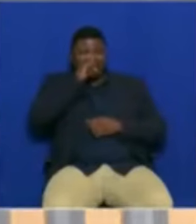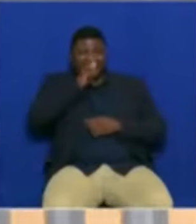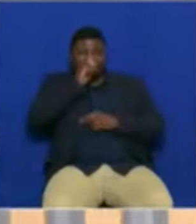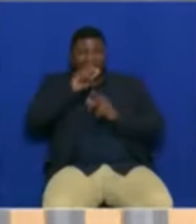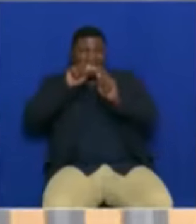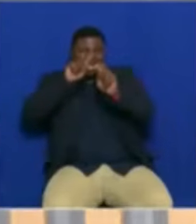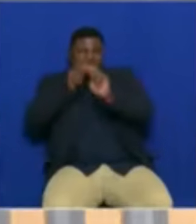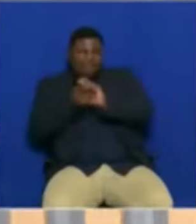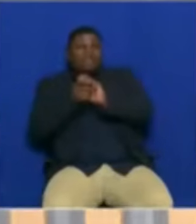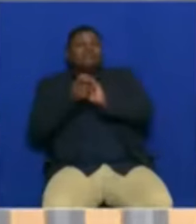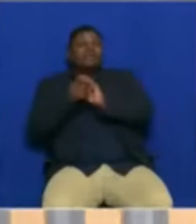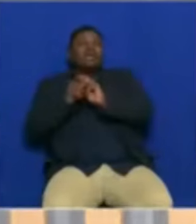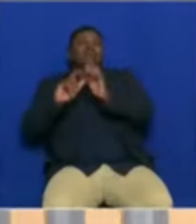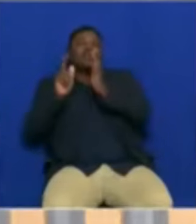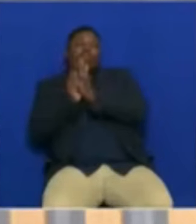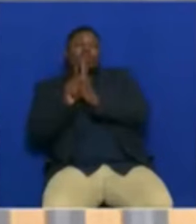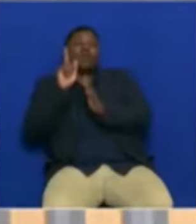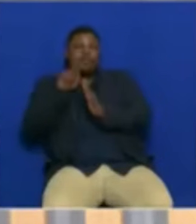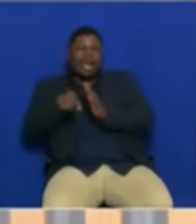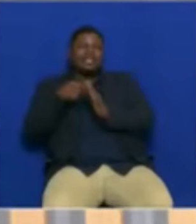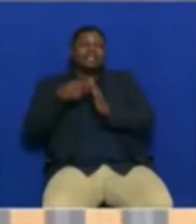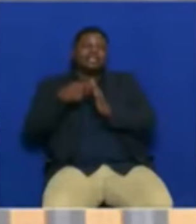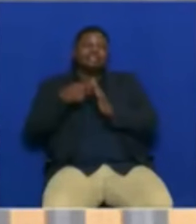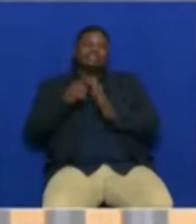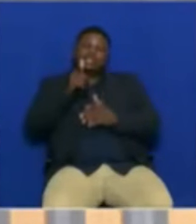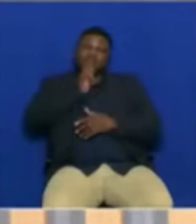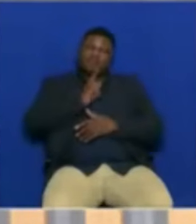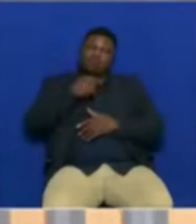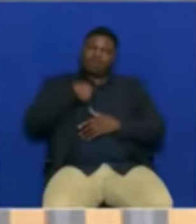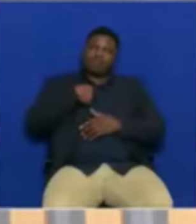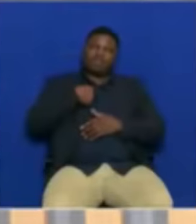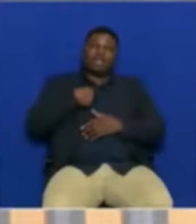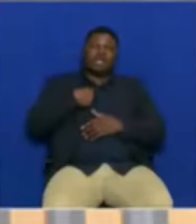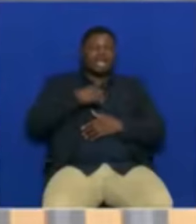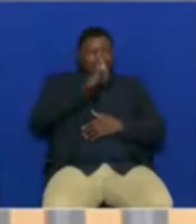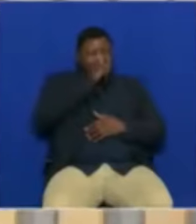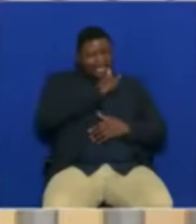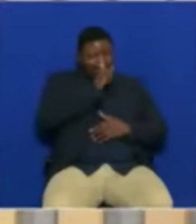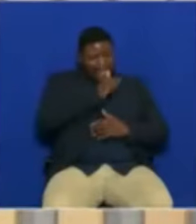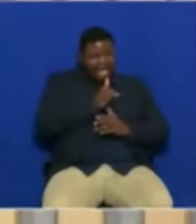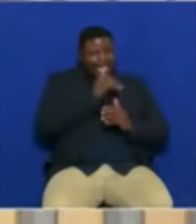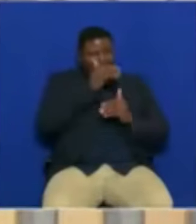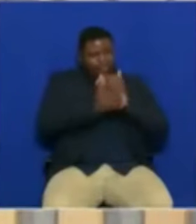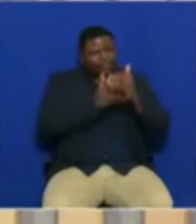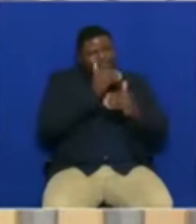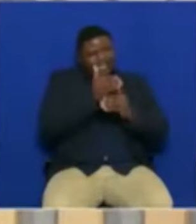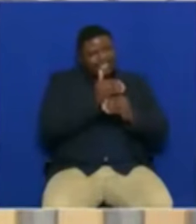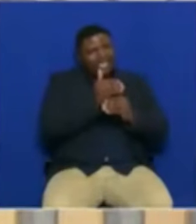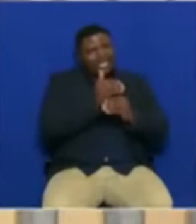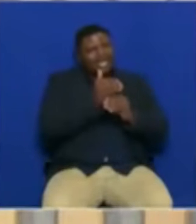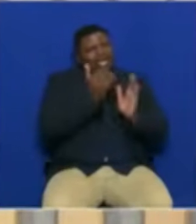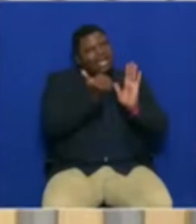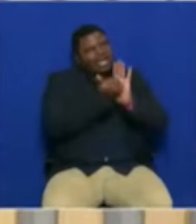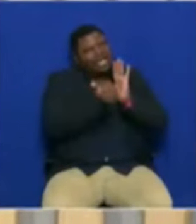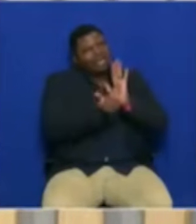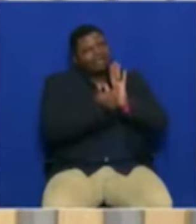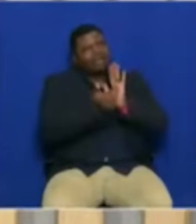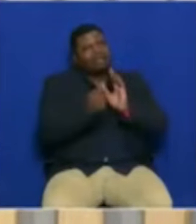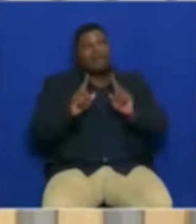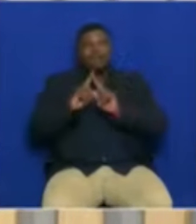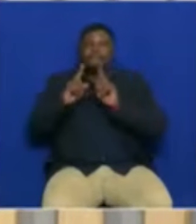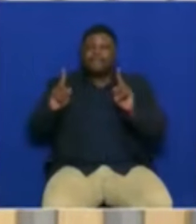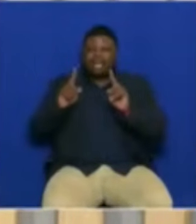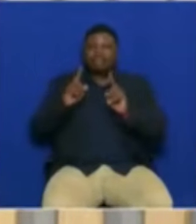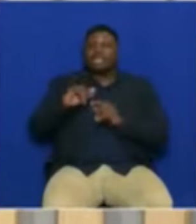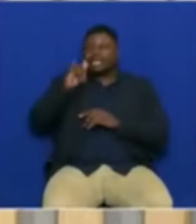have corrected me, not Criminal Procedure Act, Criminal Law Amendment Act. I'm sorry, Commissioner, it's that time.